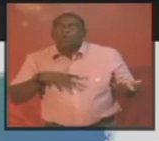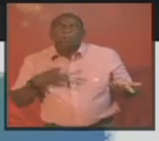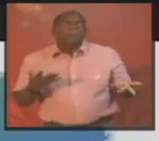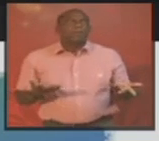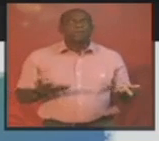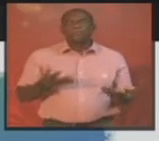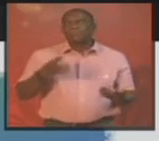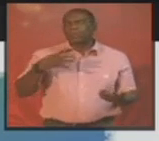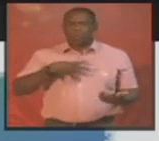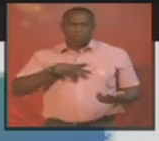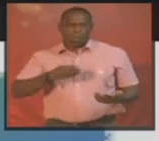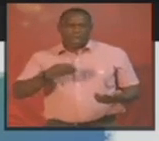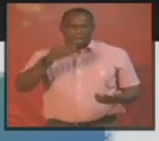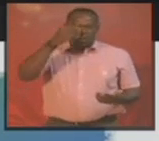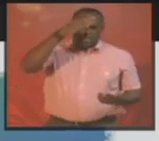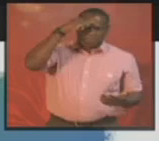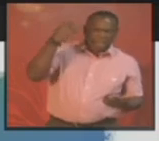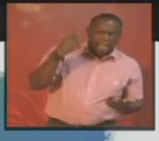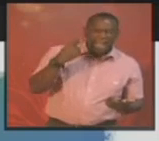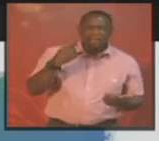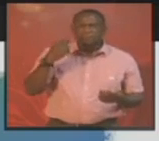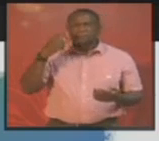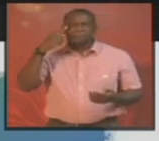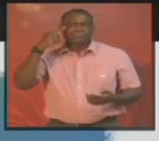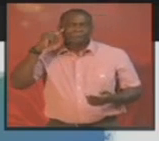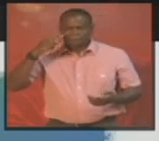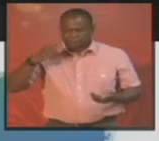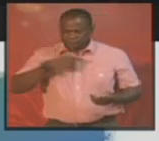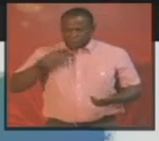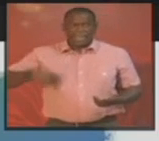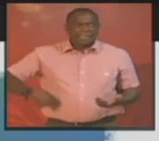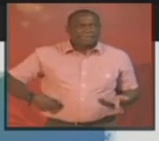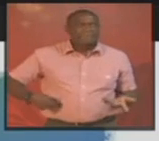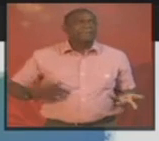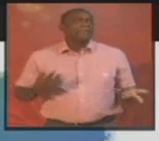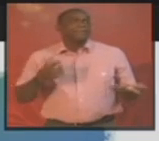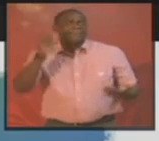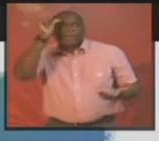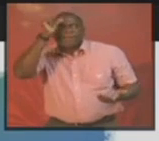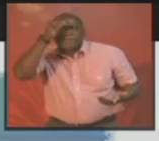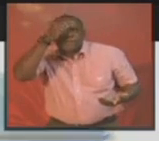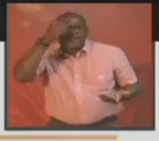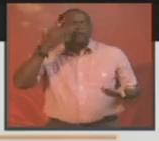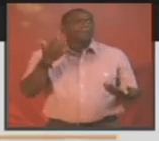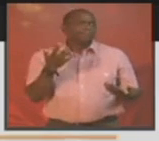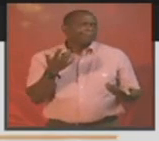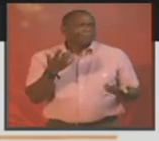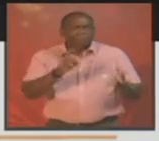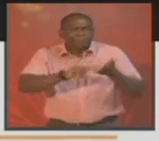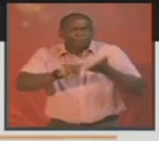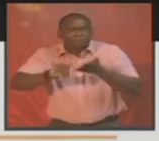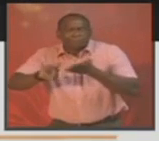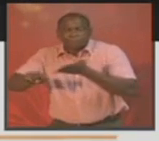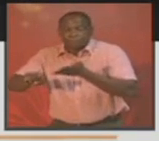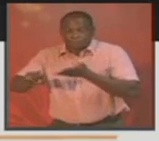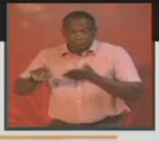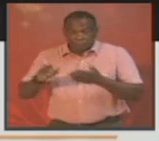results are satisfactory, you are now moving the vaccine to the regulatory approval